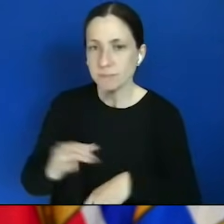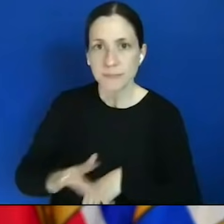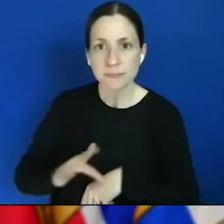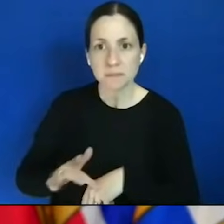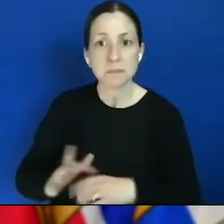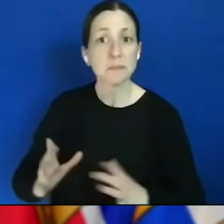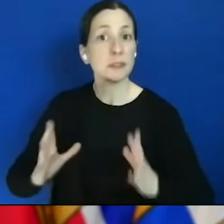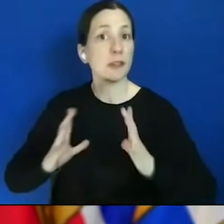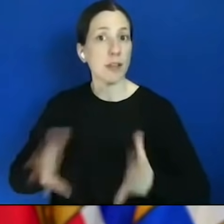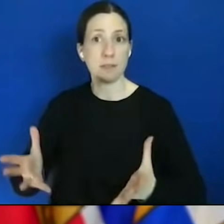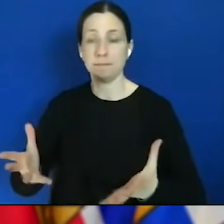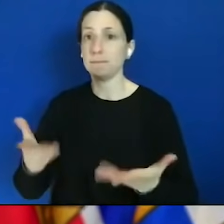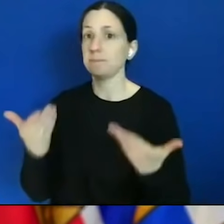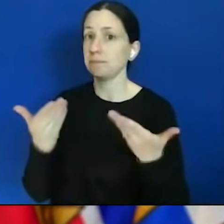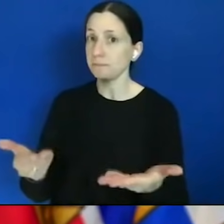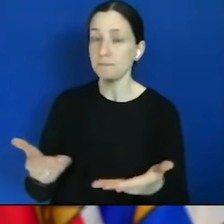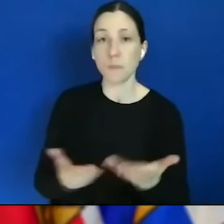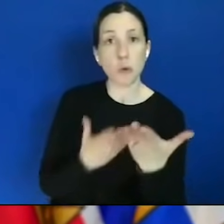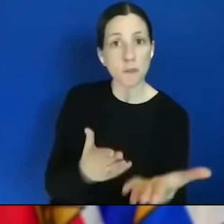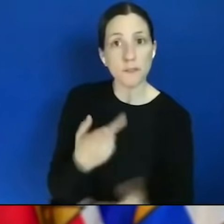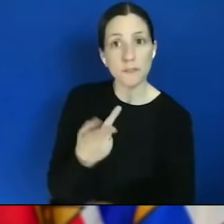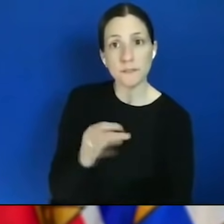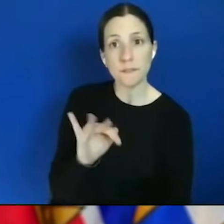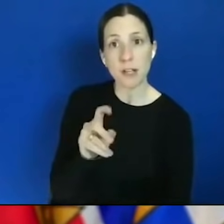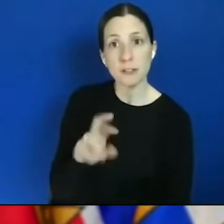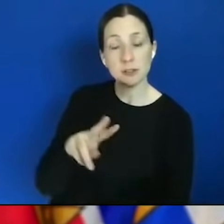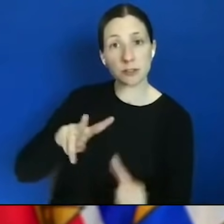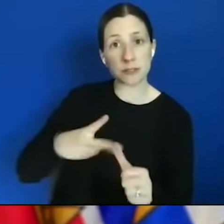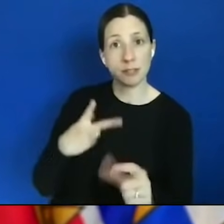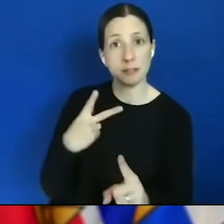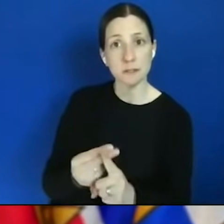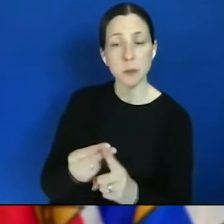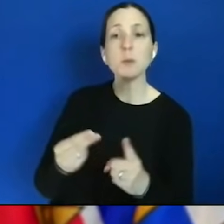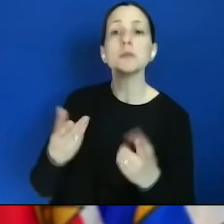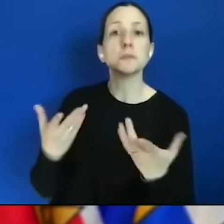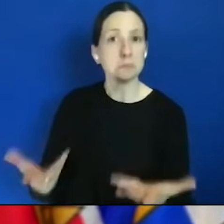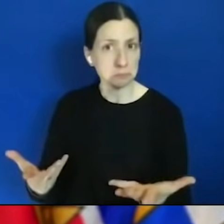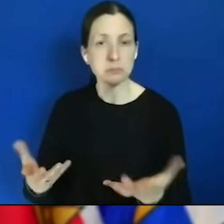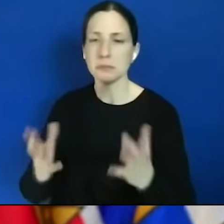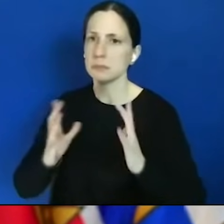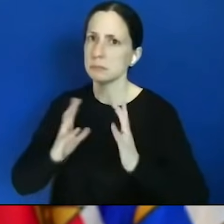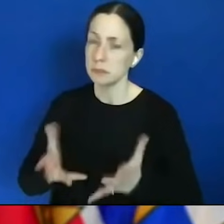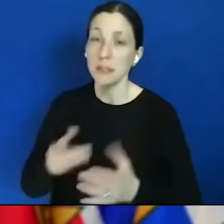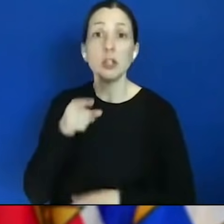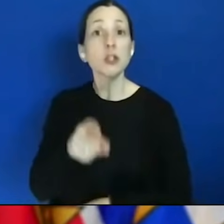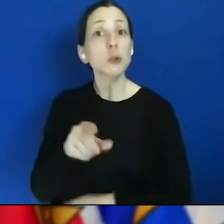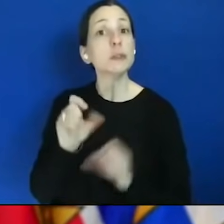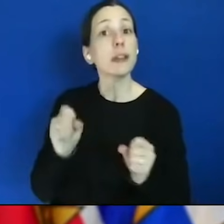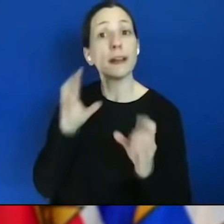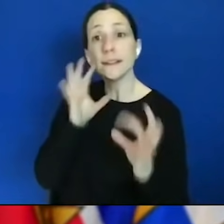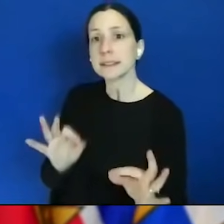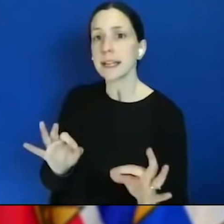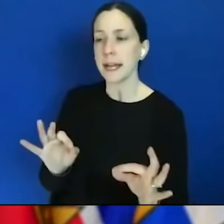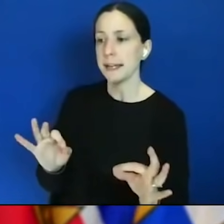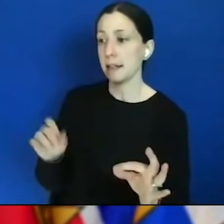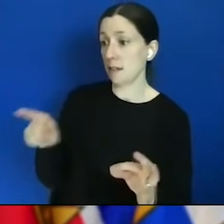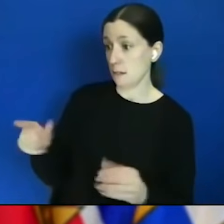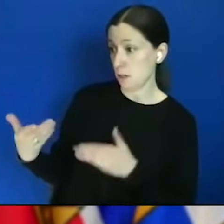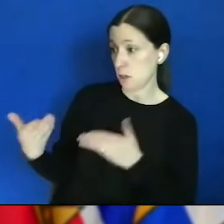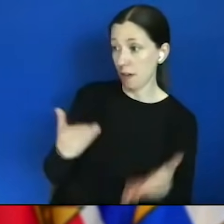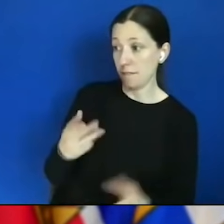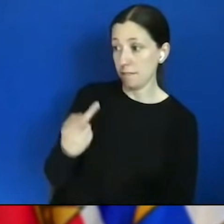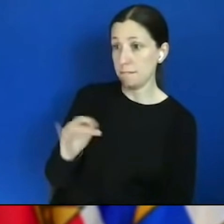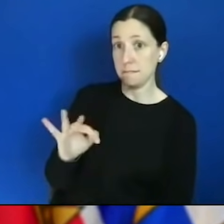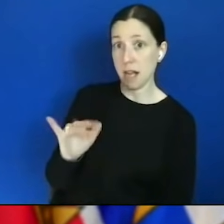will be offered Pfizer as an alternative to the Moderna for your second dose. You can choose to rebook later